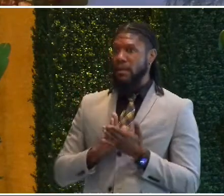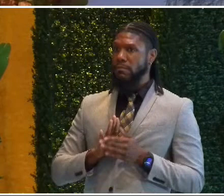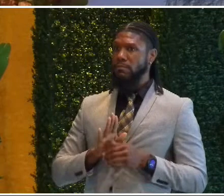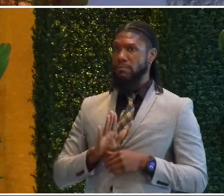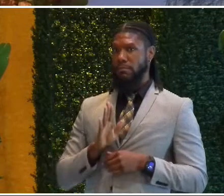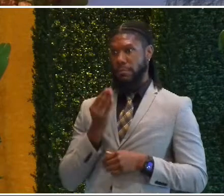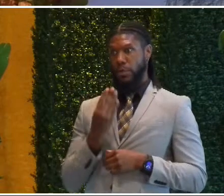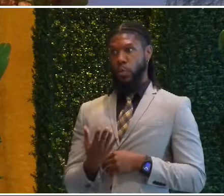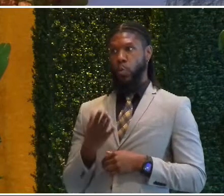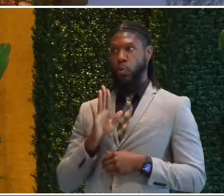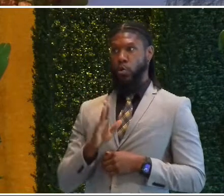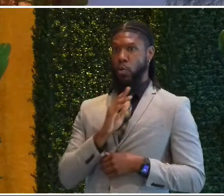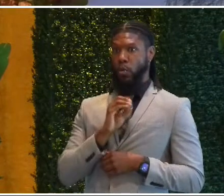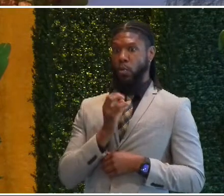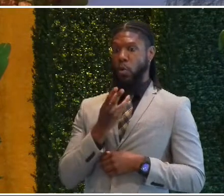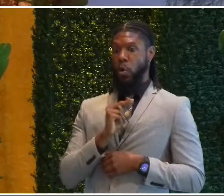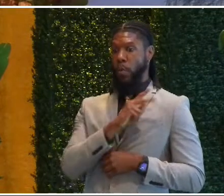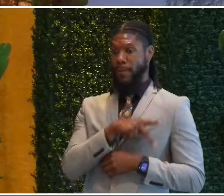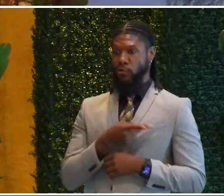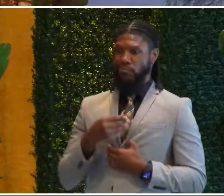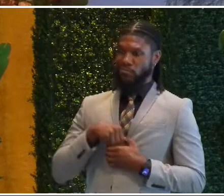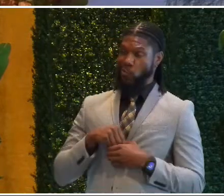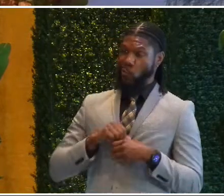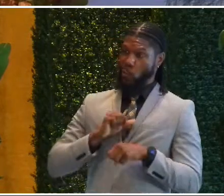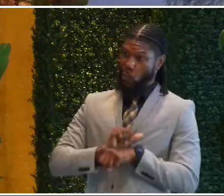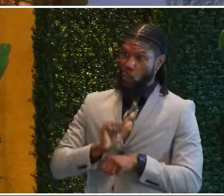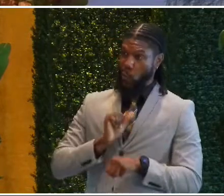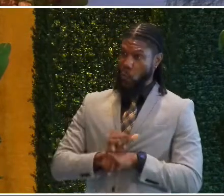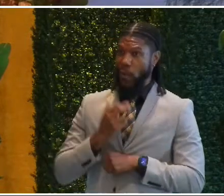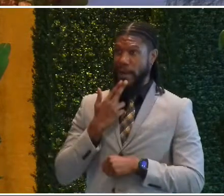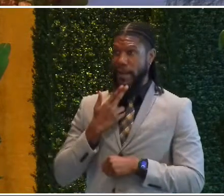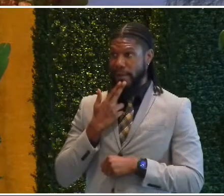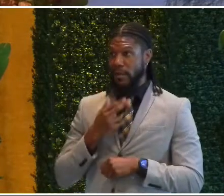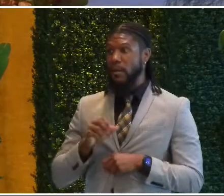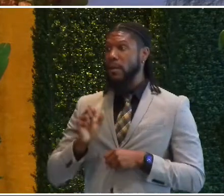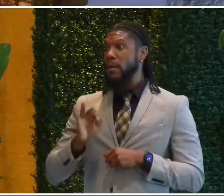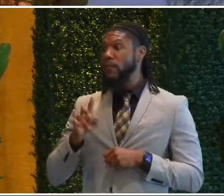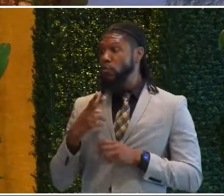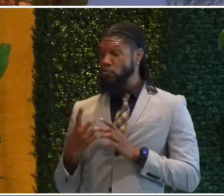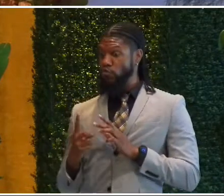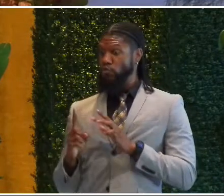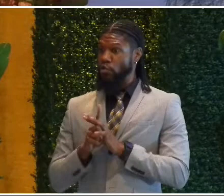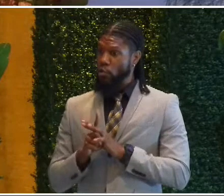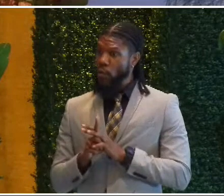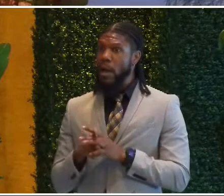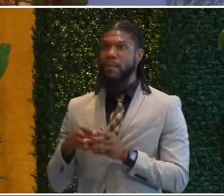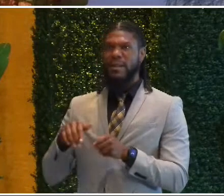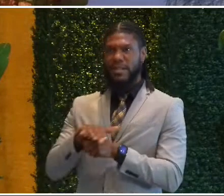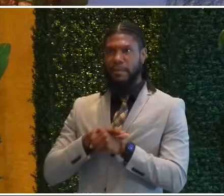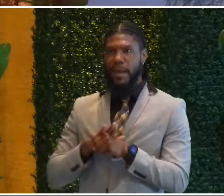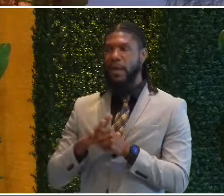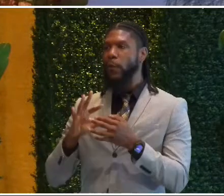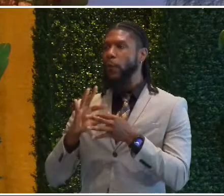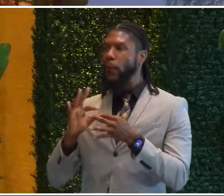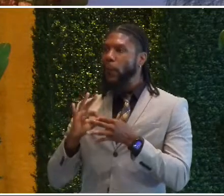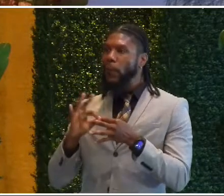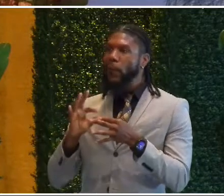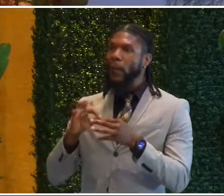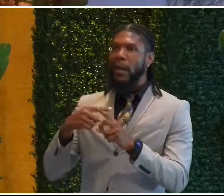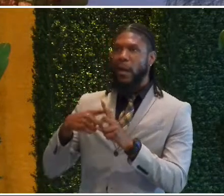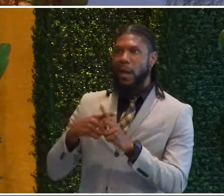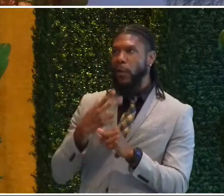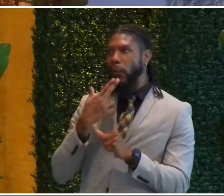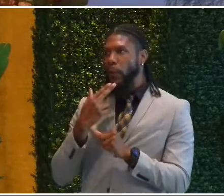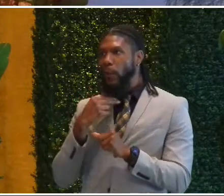And so if you are just showing up in the space and saying all the cute stuff, but not actually